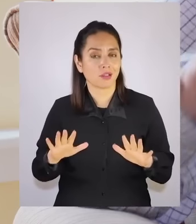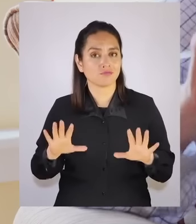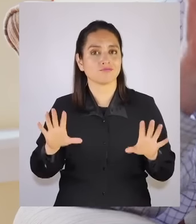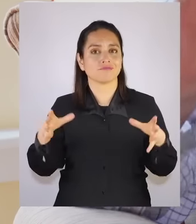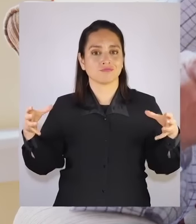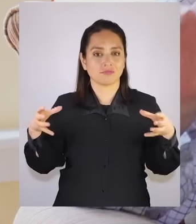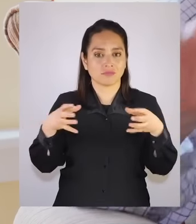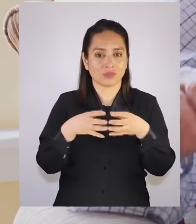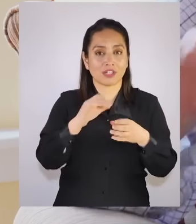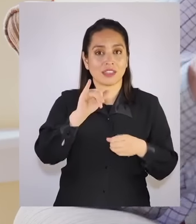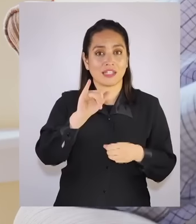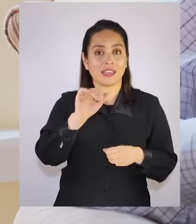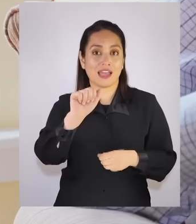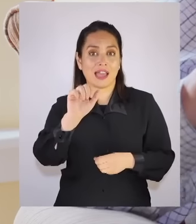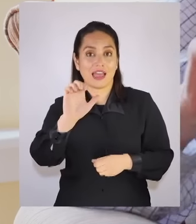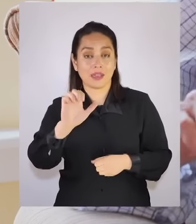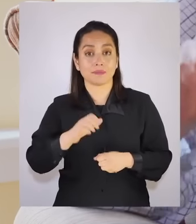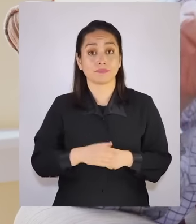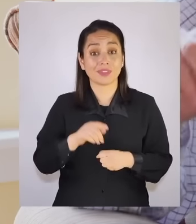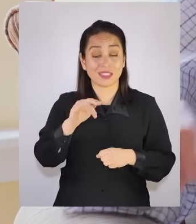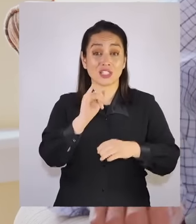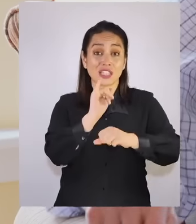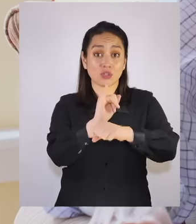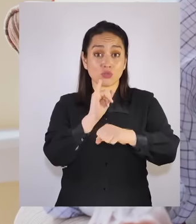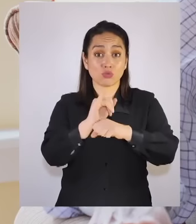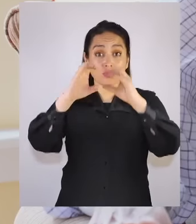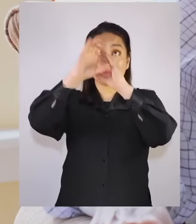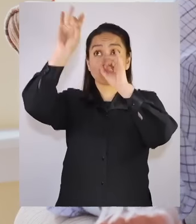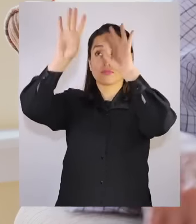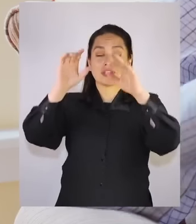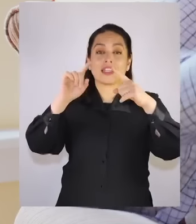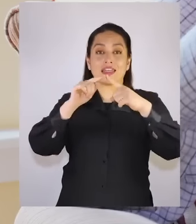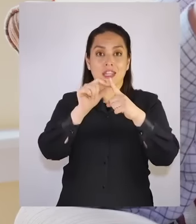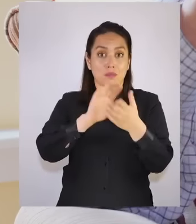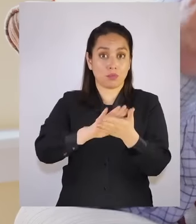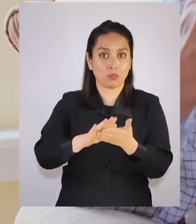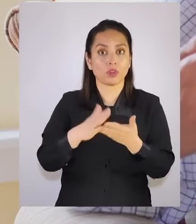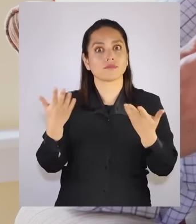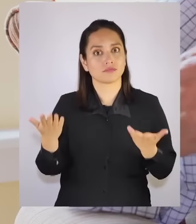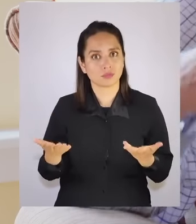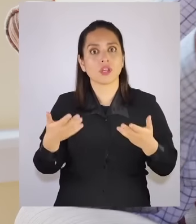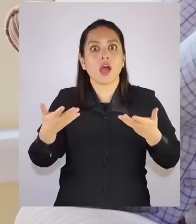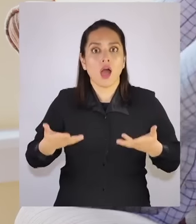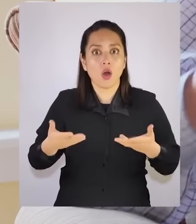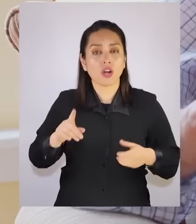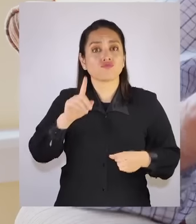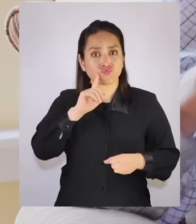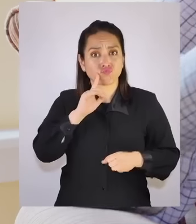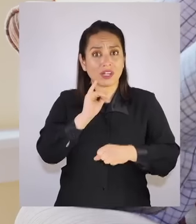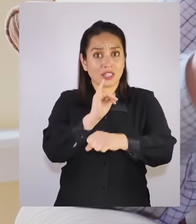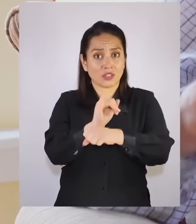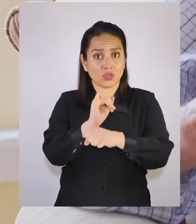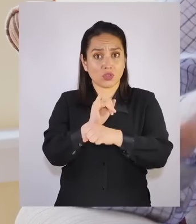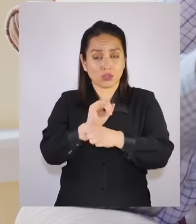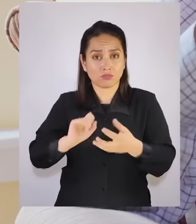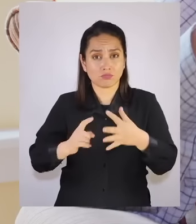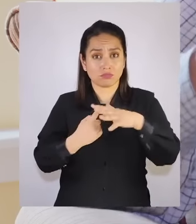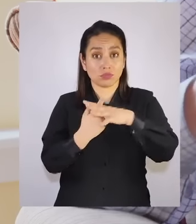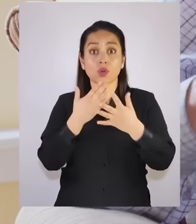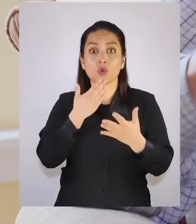formed the EAI, Edinburgh Astronomical Institution. And so here we have an institution being